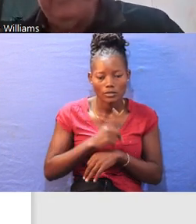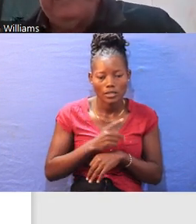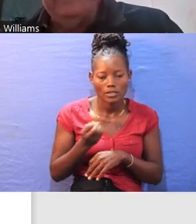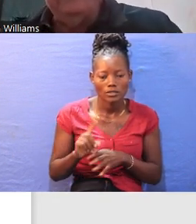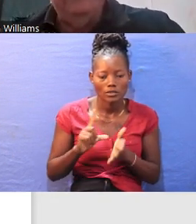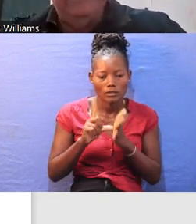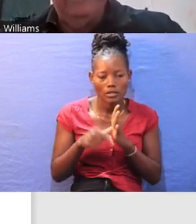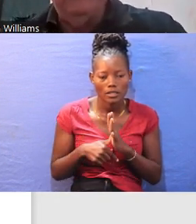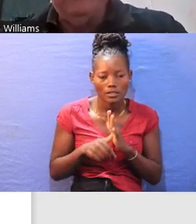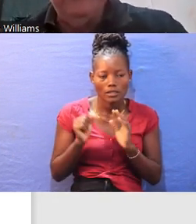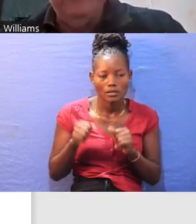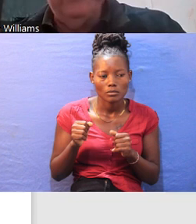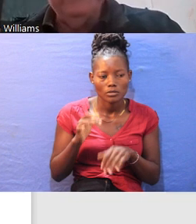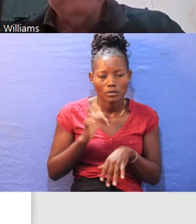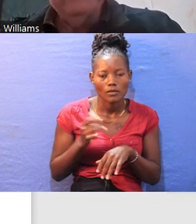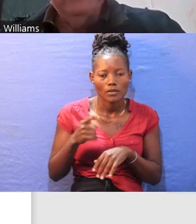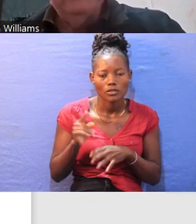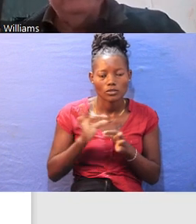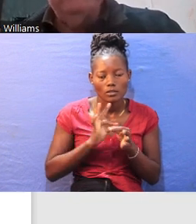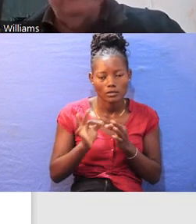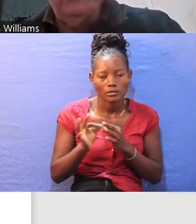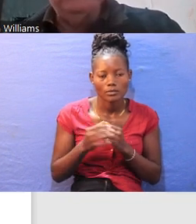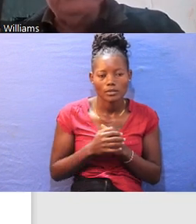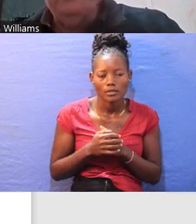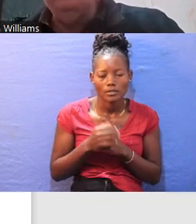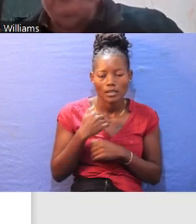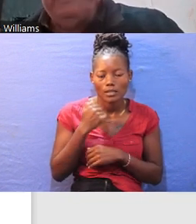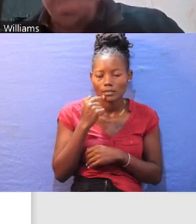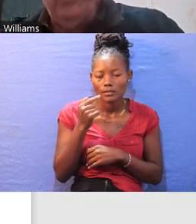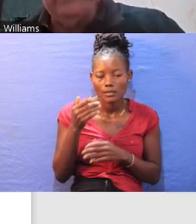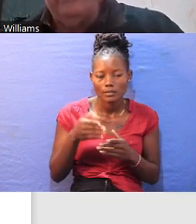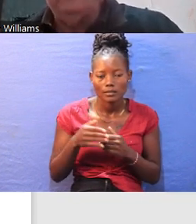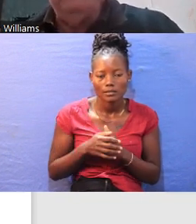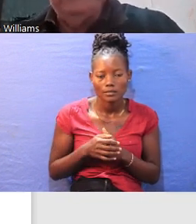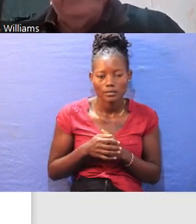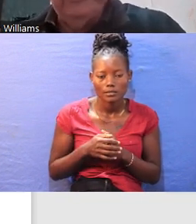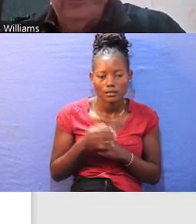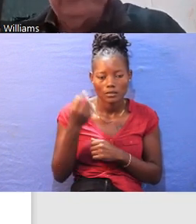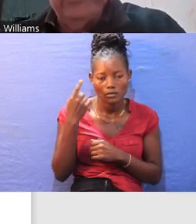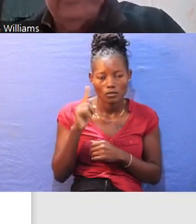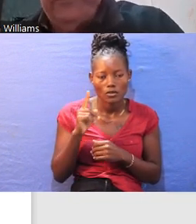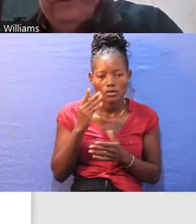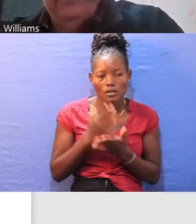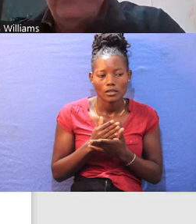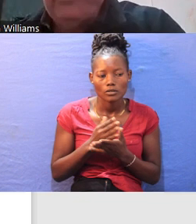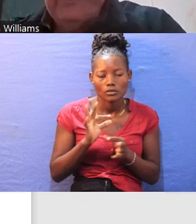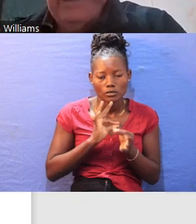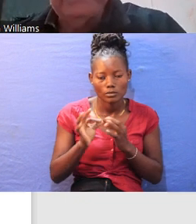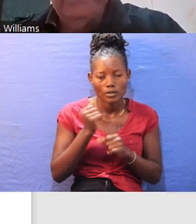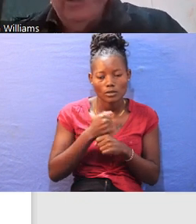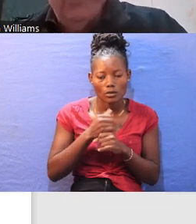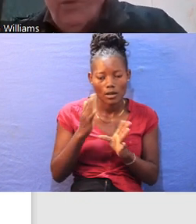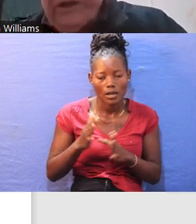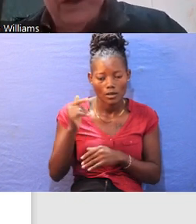speed training. And I'm going to say this, for a true speed workout, you've got to go to the field or the